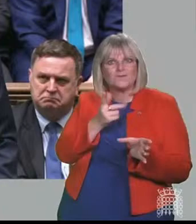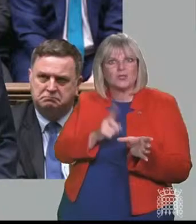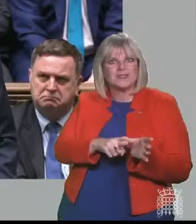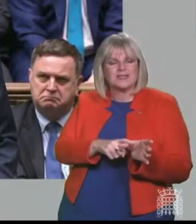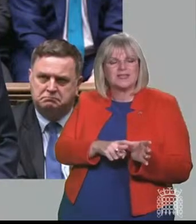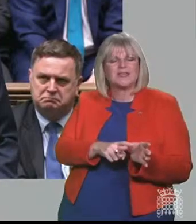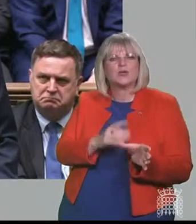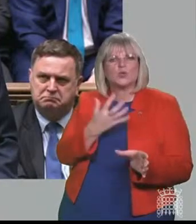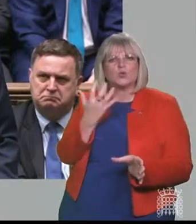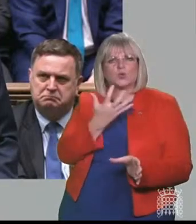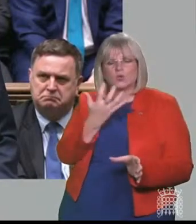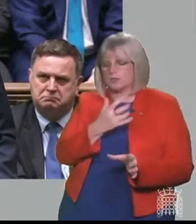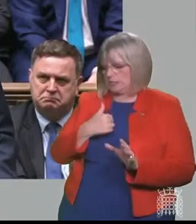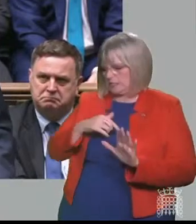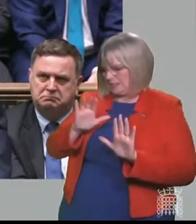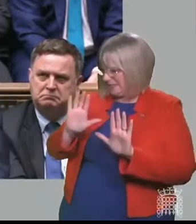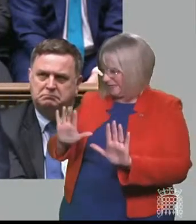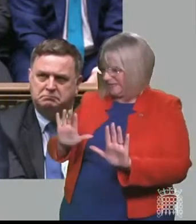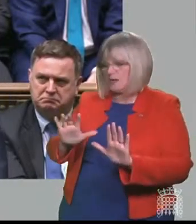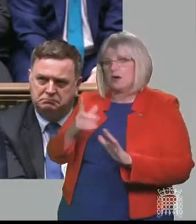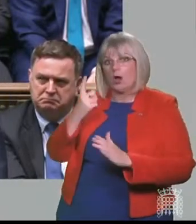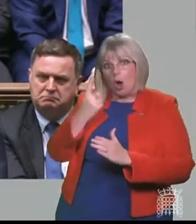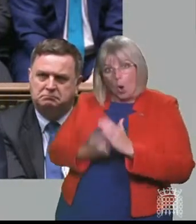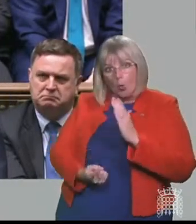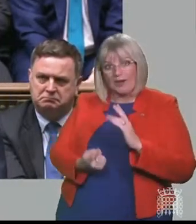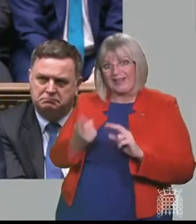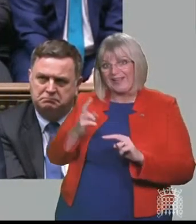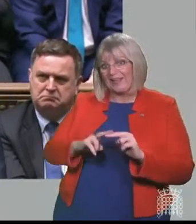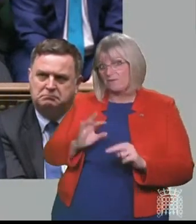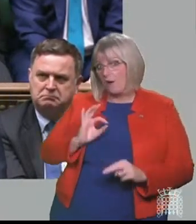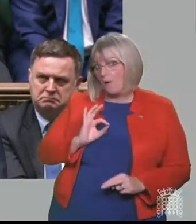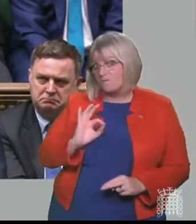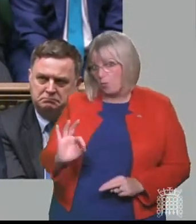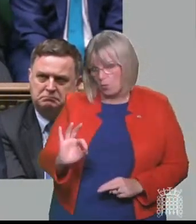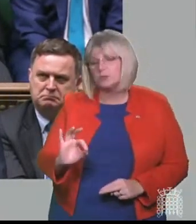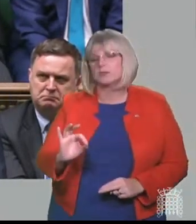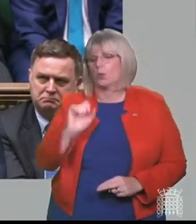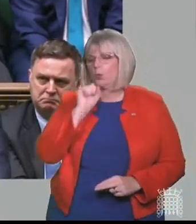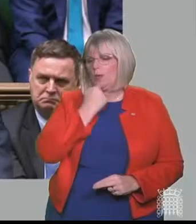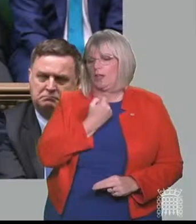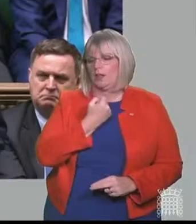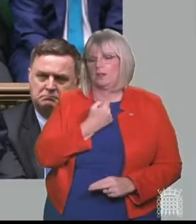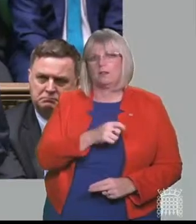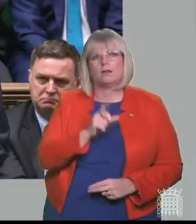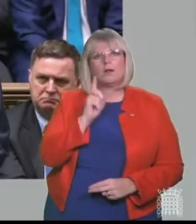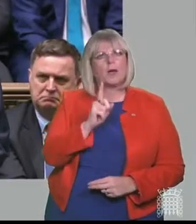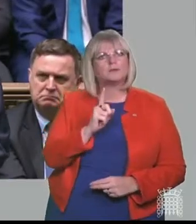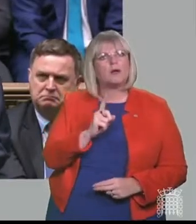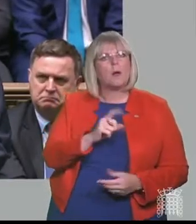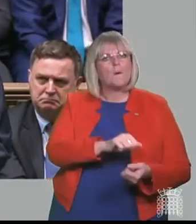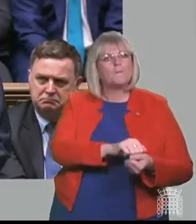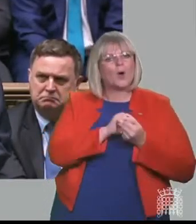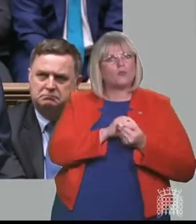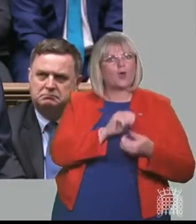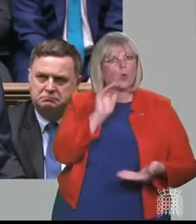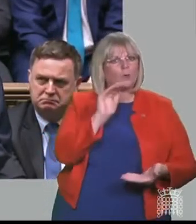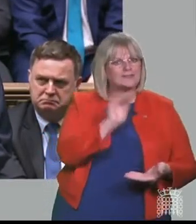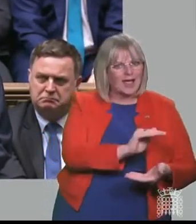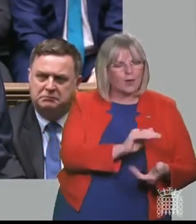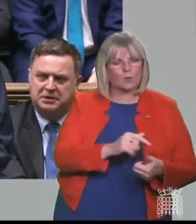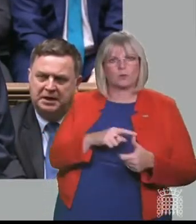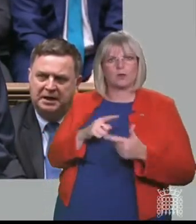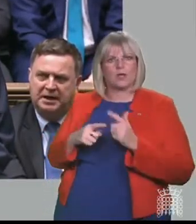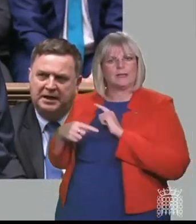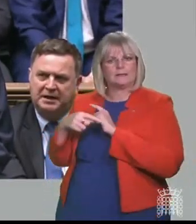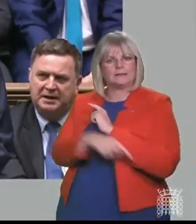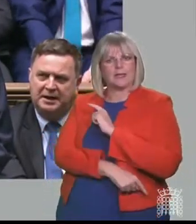when it was affordable. Well, with inflation halved, borrowing down and debt falling, today I deliver on that